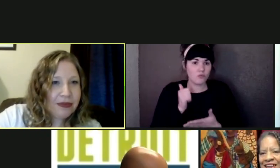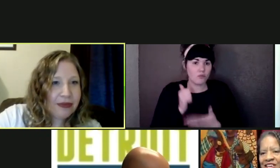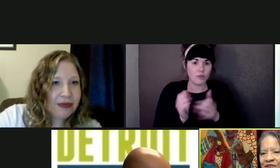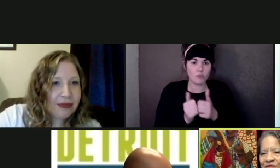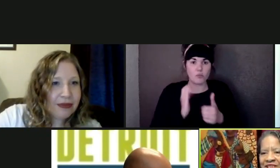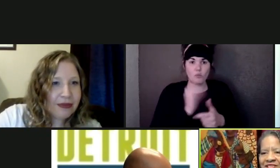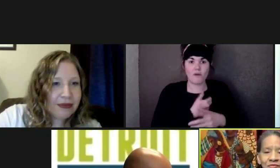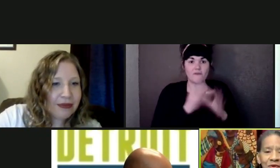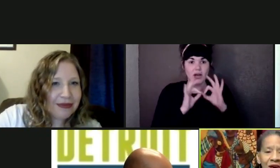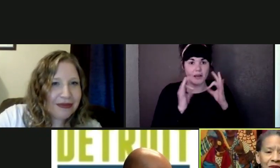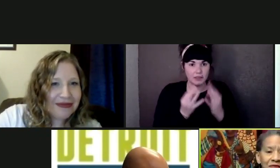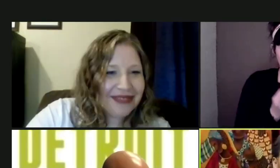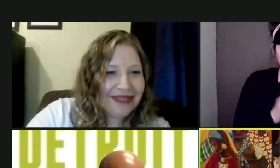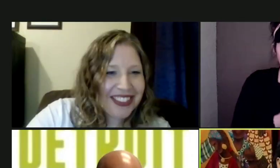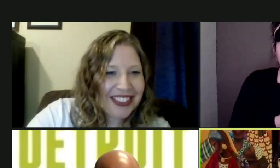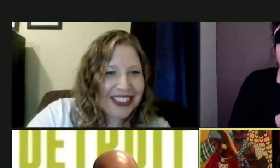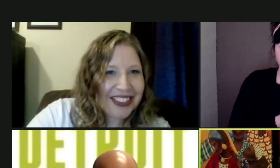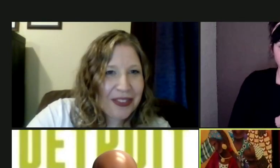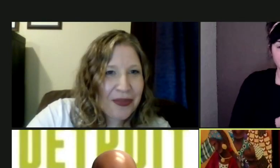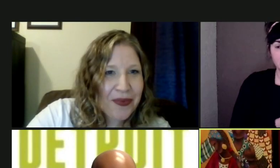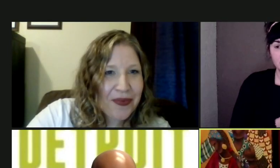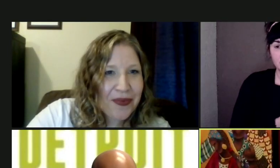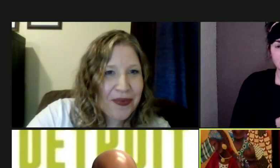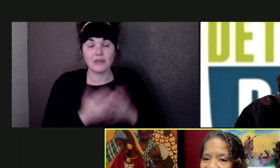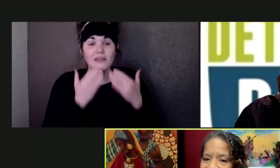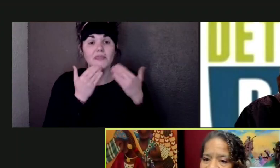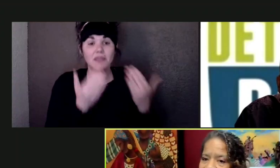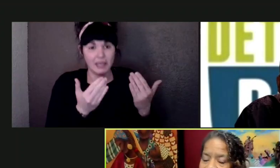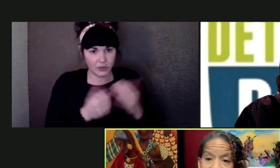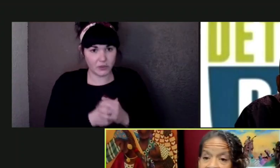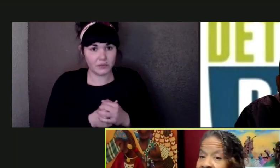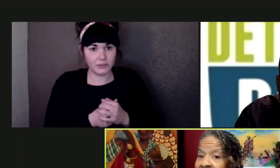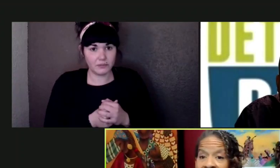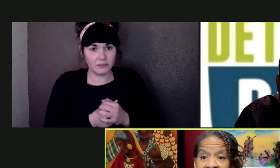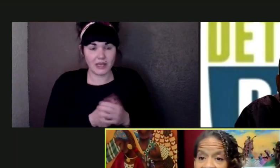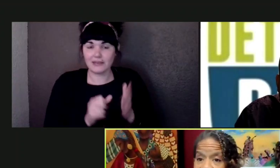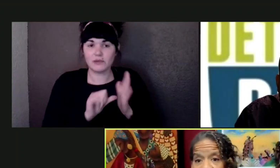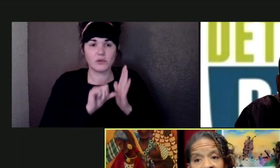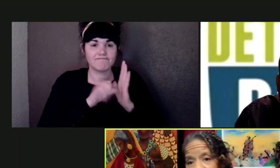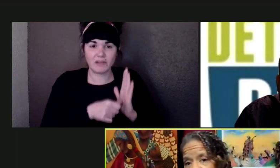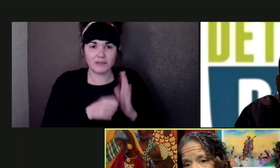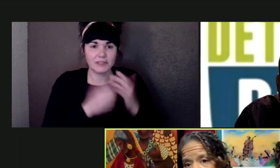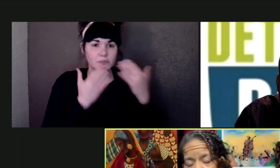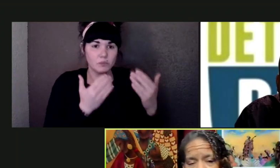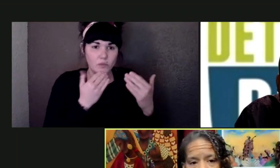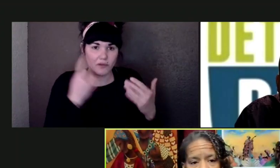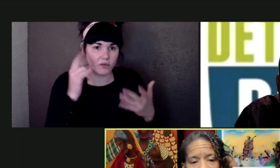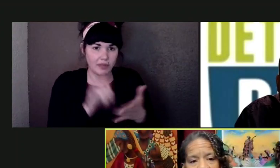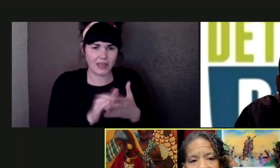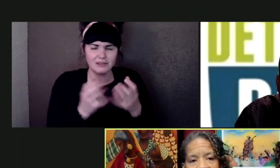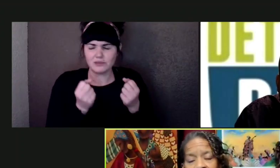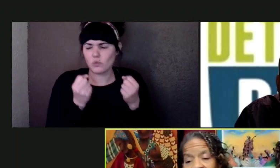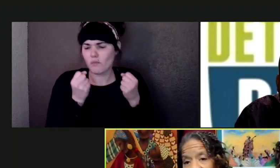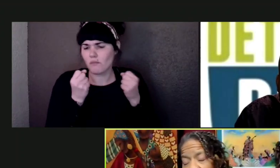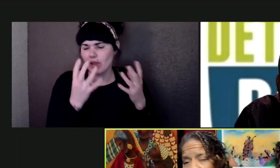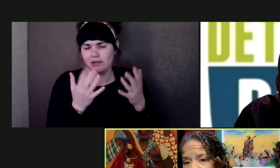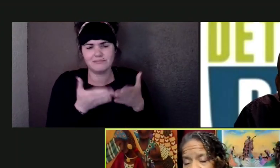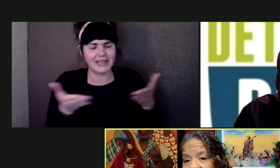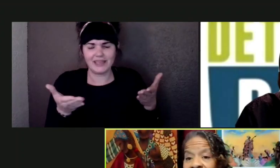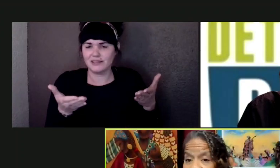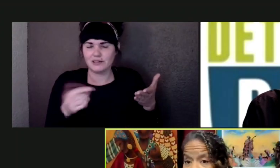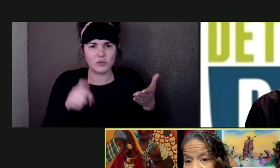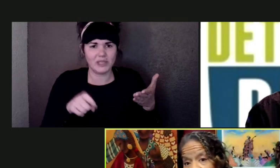Thank you. And just, uh, reinforcing, uh, again, the appreciation for that, a lot of things to try to keep up with. And if we think